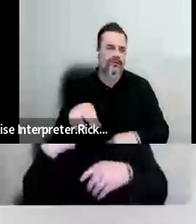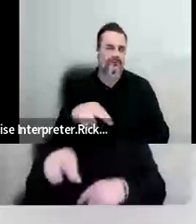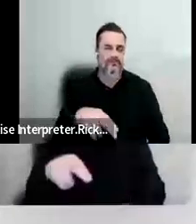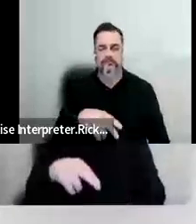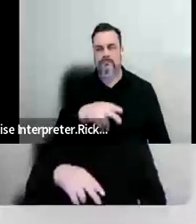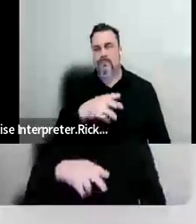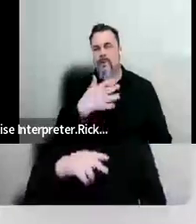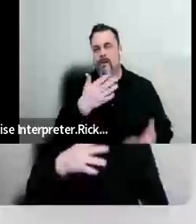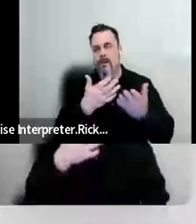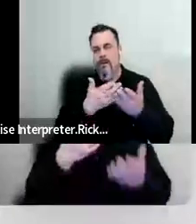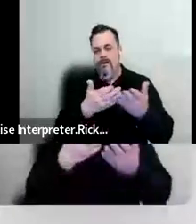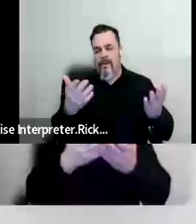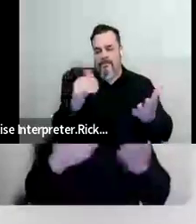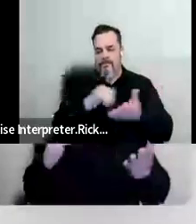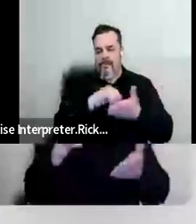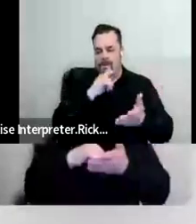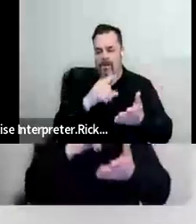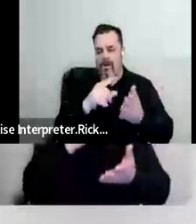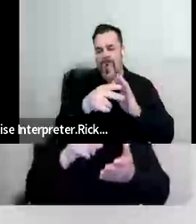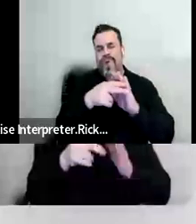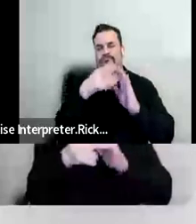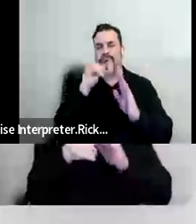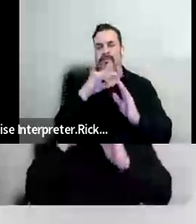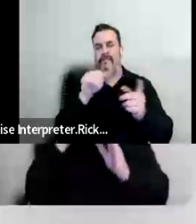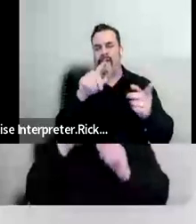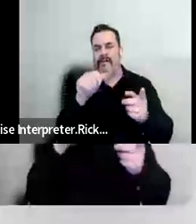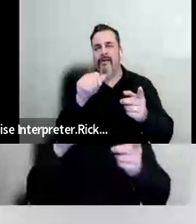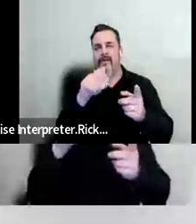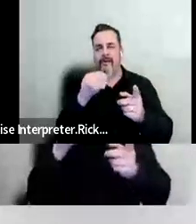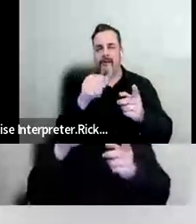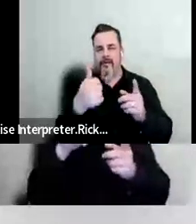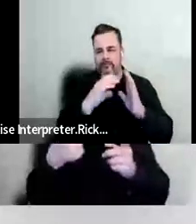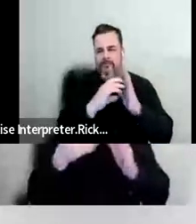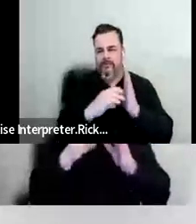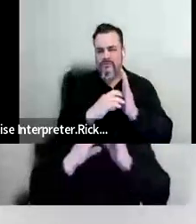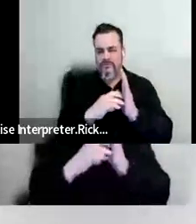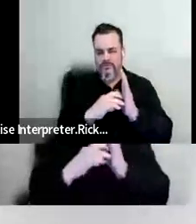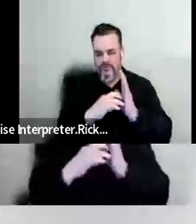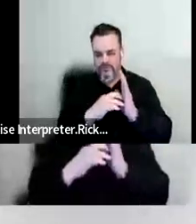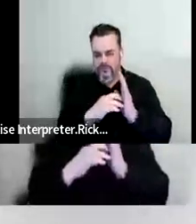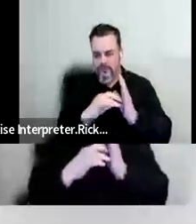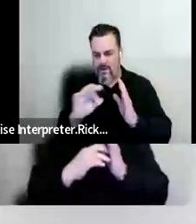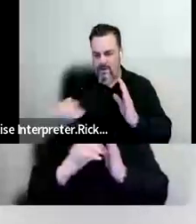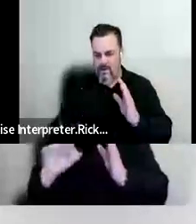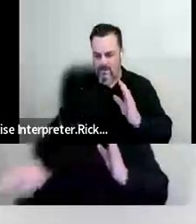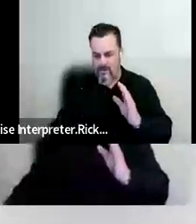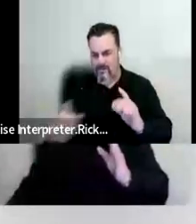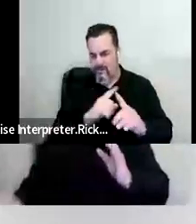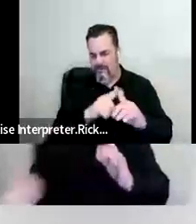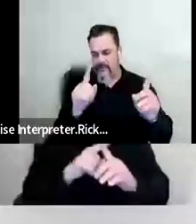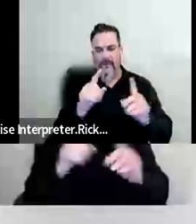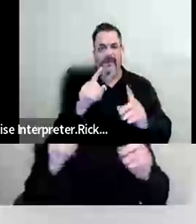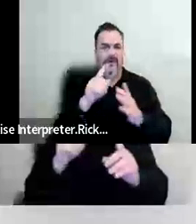The things that are prescribed because of the ADA and other sections of the different laws like 508